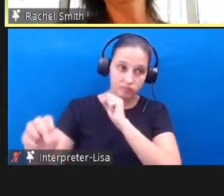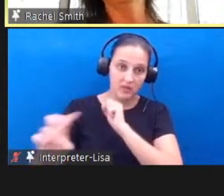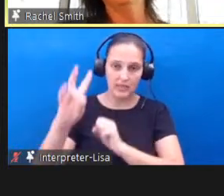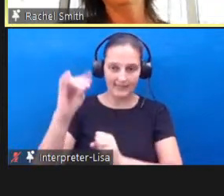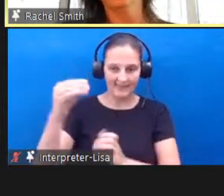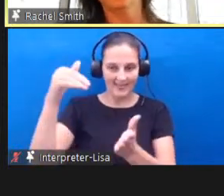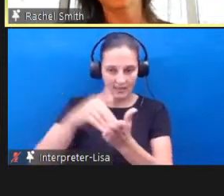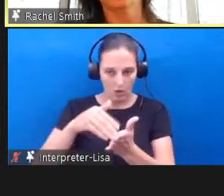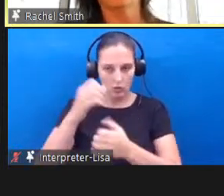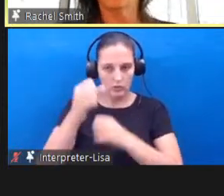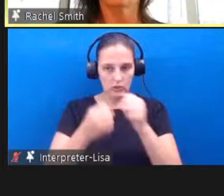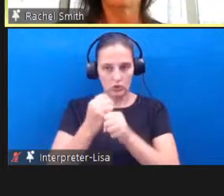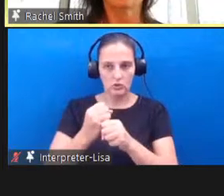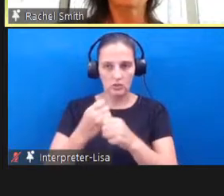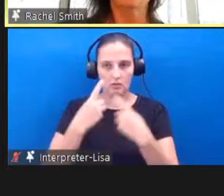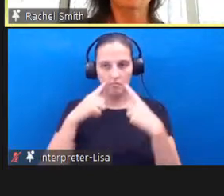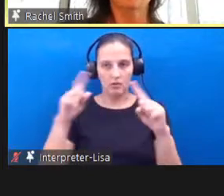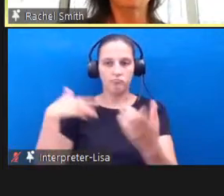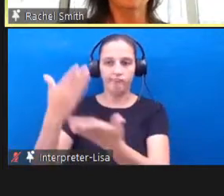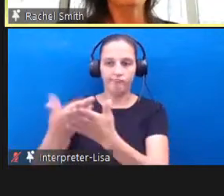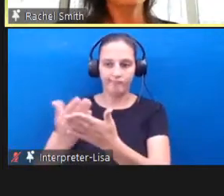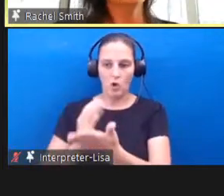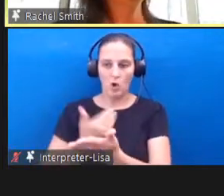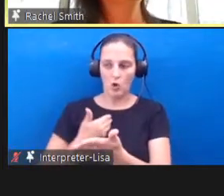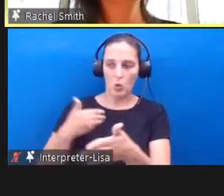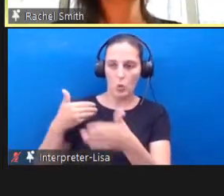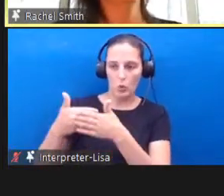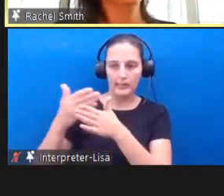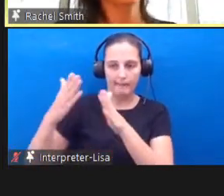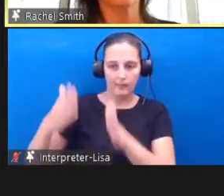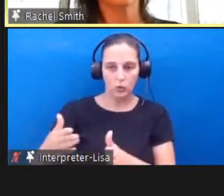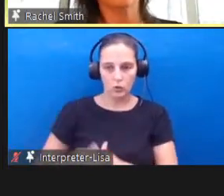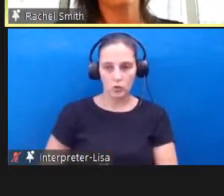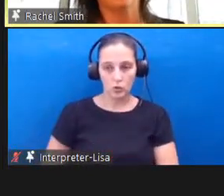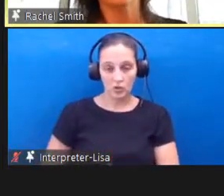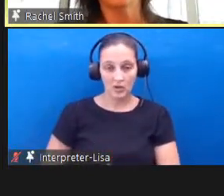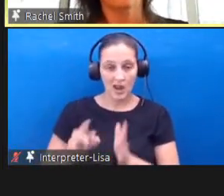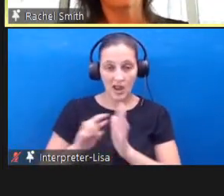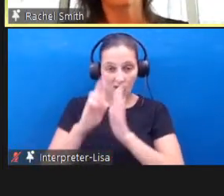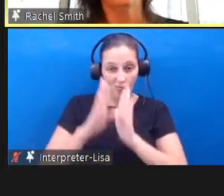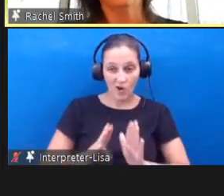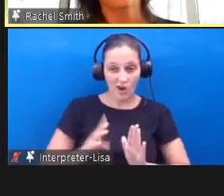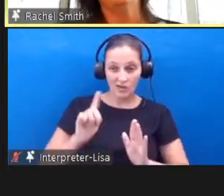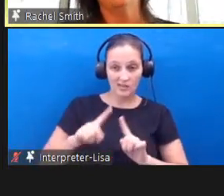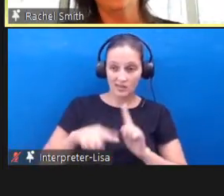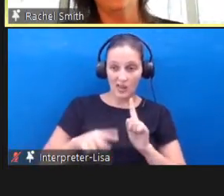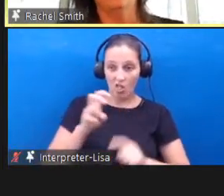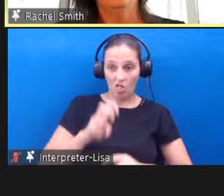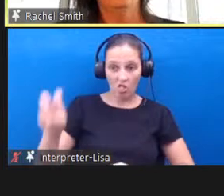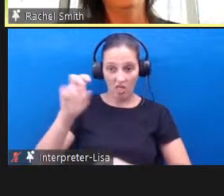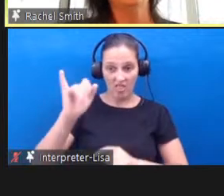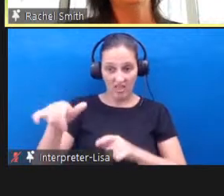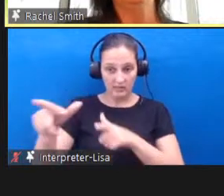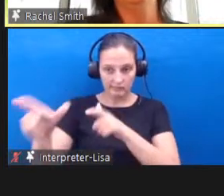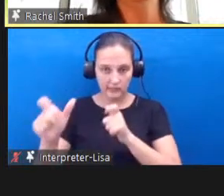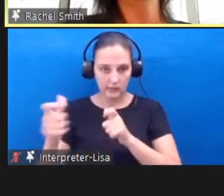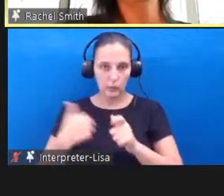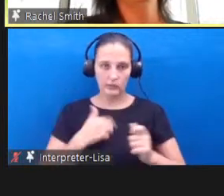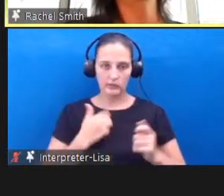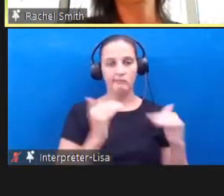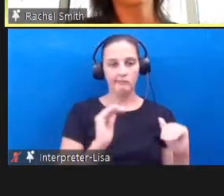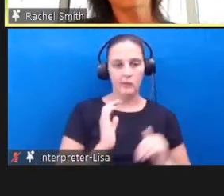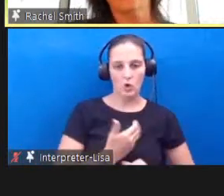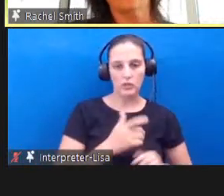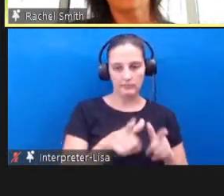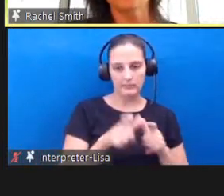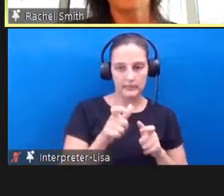to Alpha Centauri, which is our nearest neighbor. And of course, we can't even send astronauts that fast at all. We are way limited on our speed. So